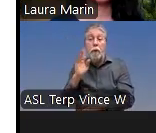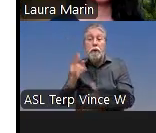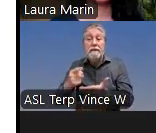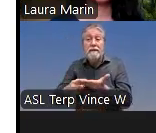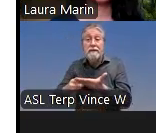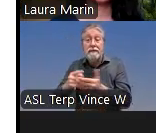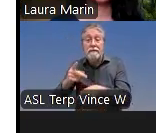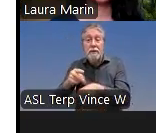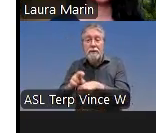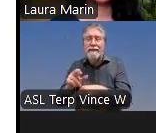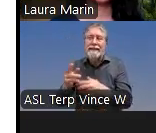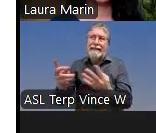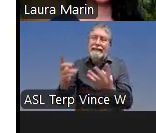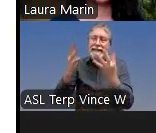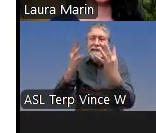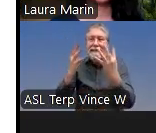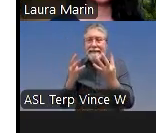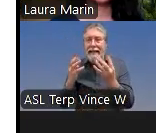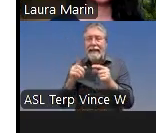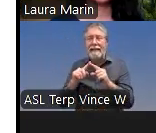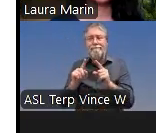Unfortunately, because of the sparse support